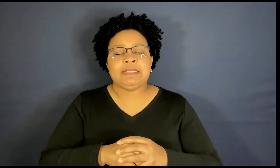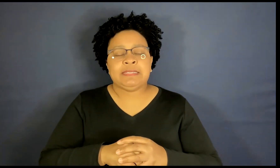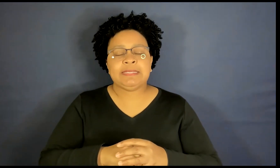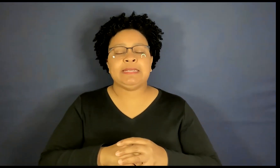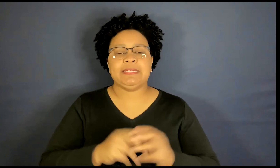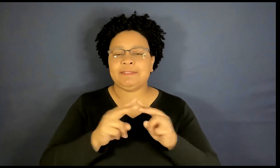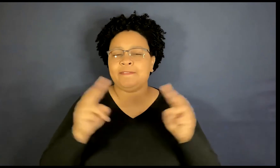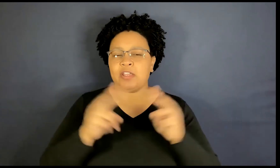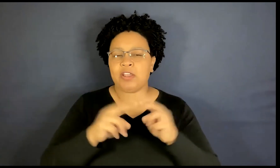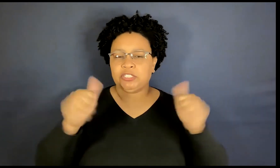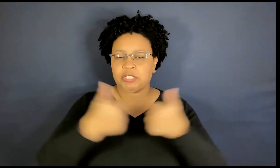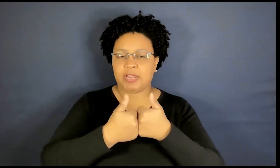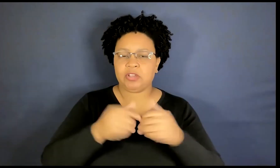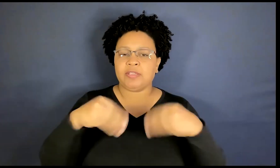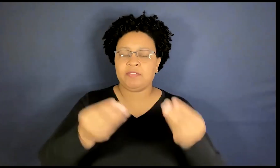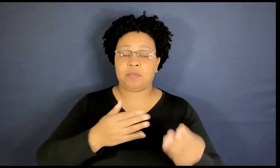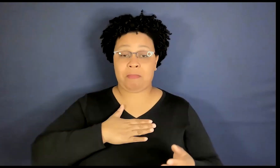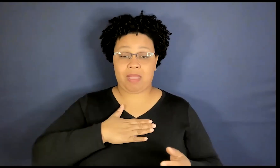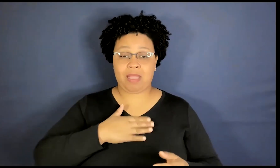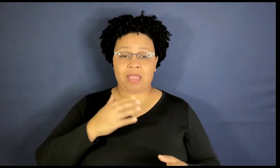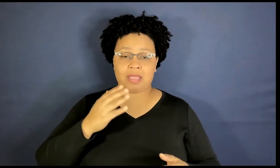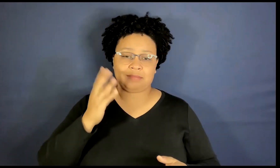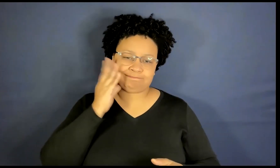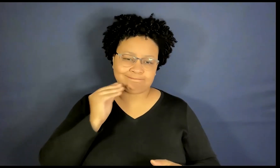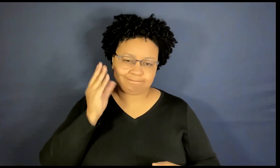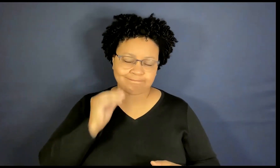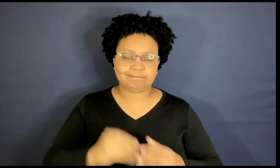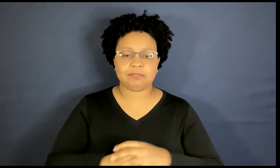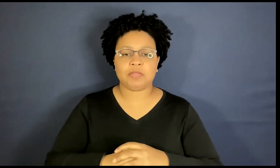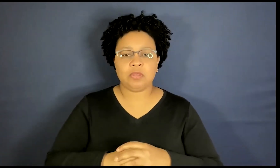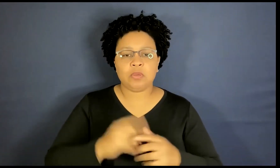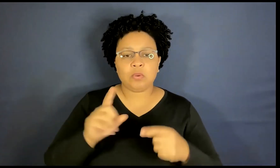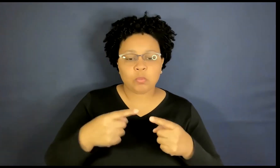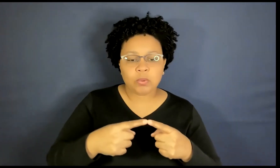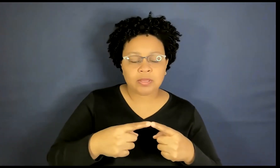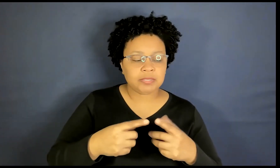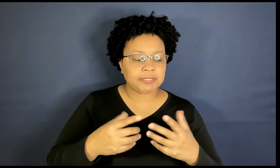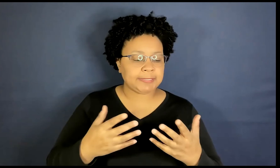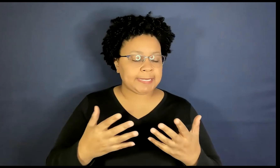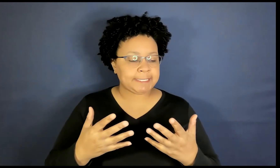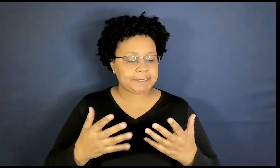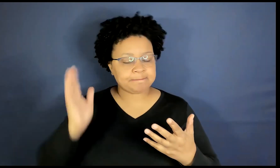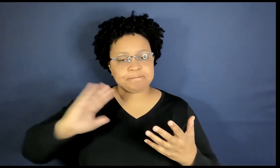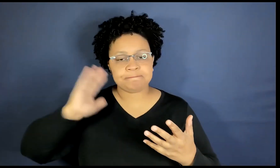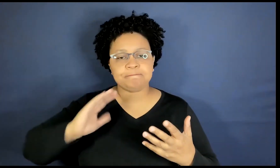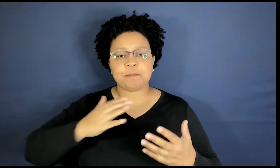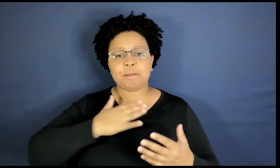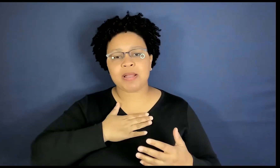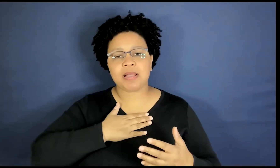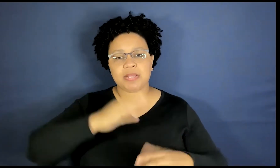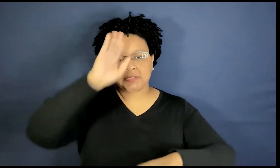right? I'm going to give you my personal example. So when my son